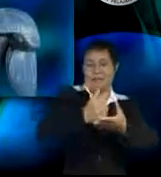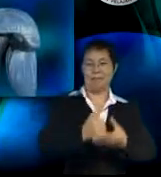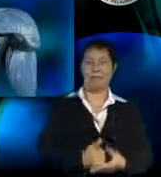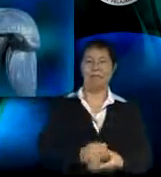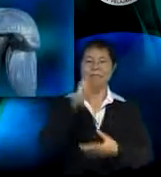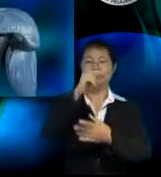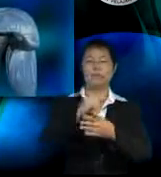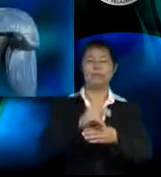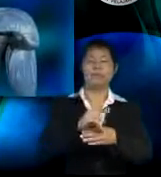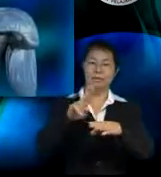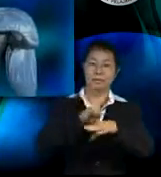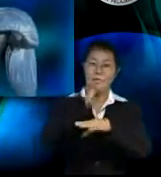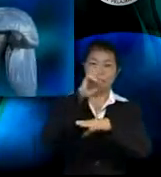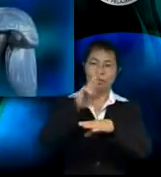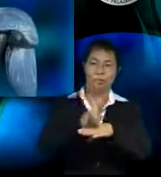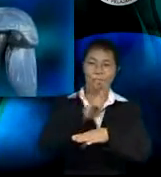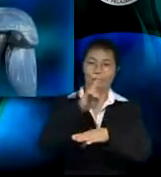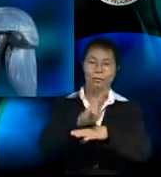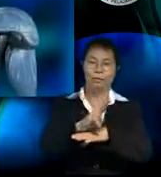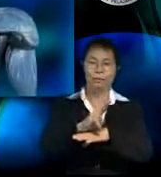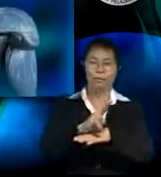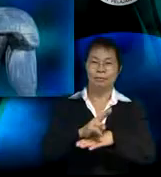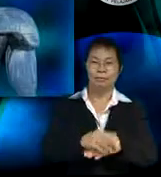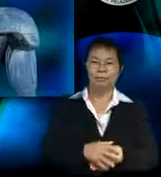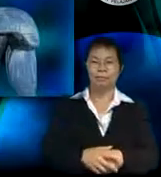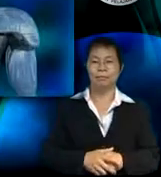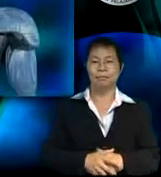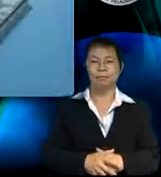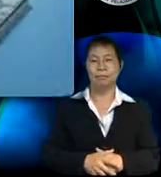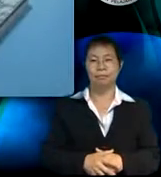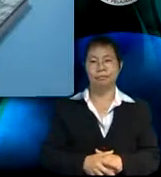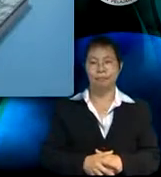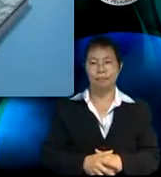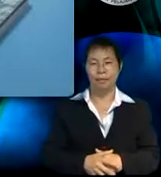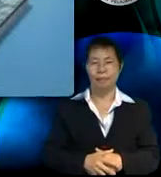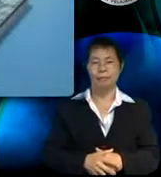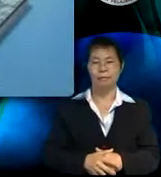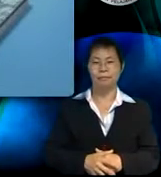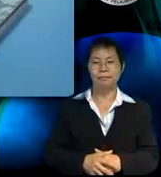Take a piece of copper foil and dip it into a tray of molten wax.